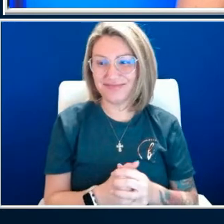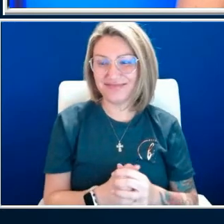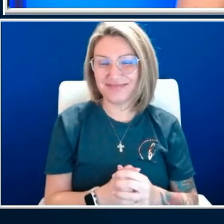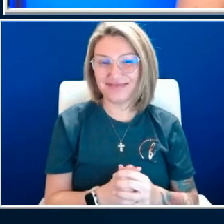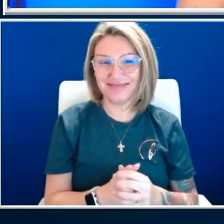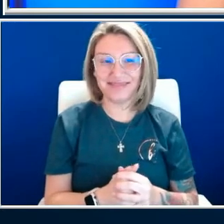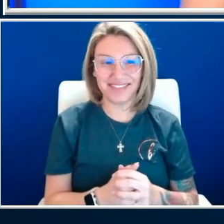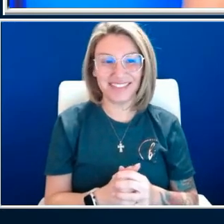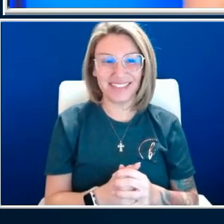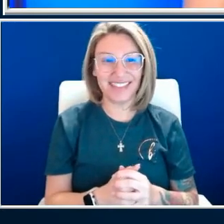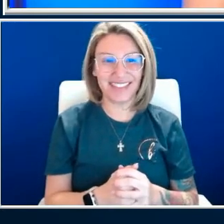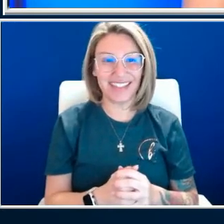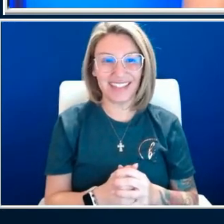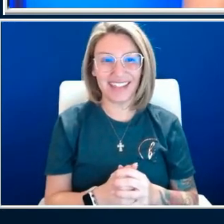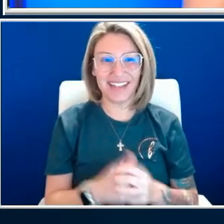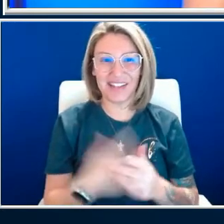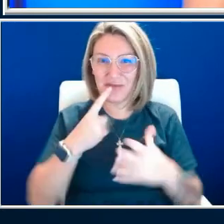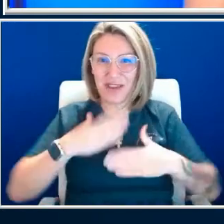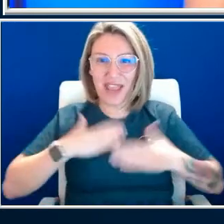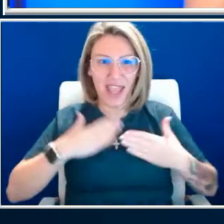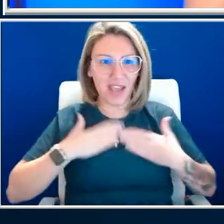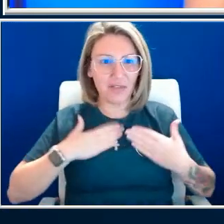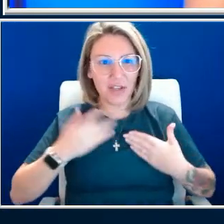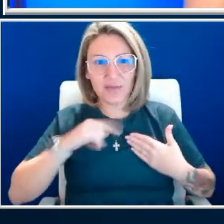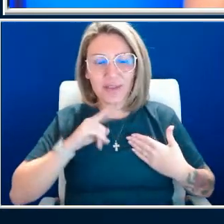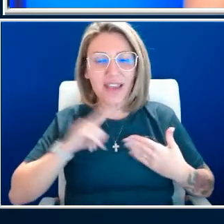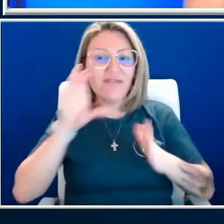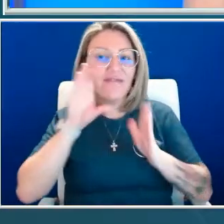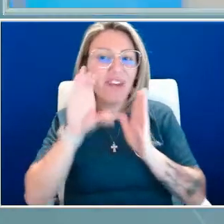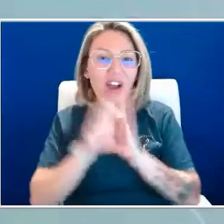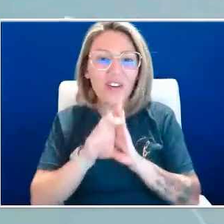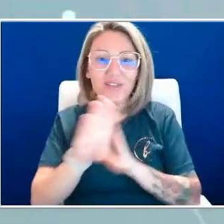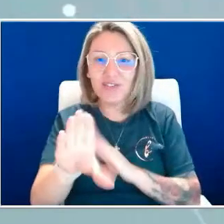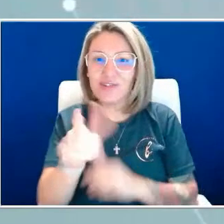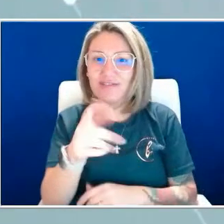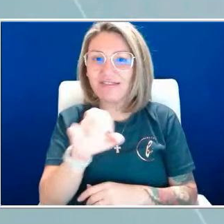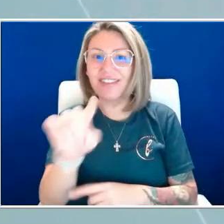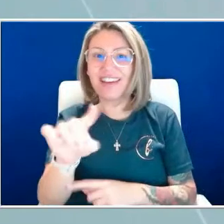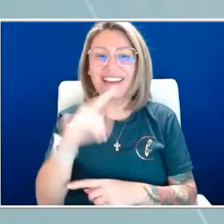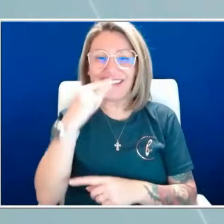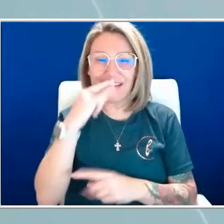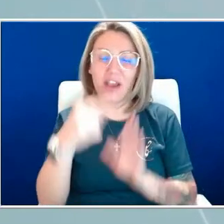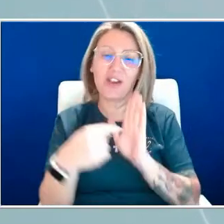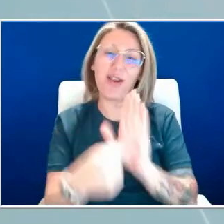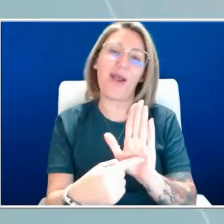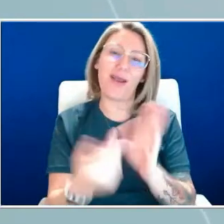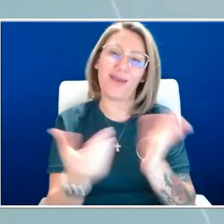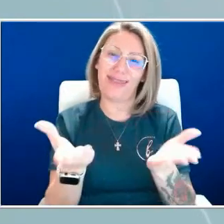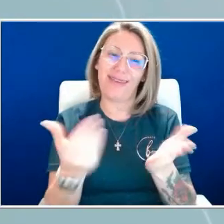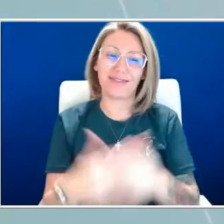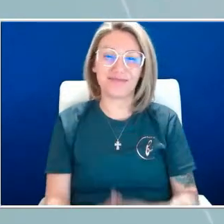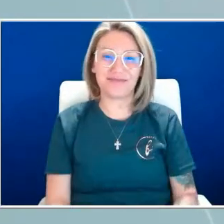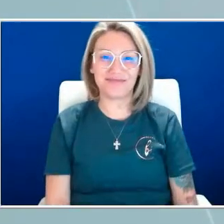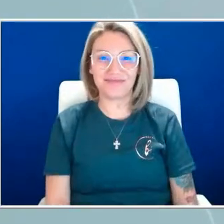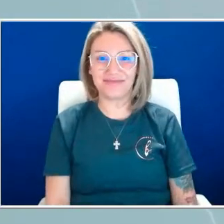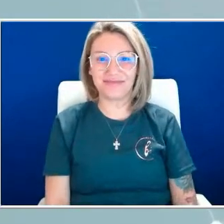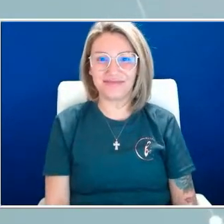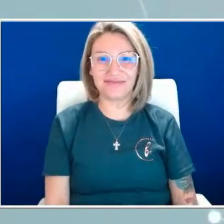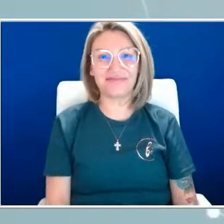We're so happy. Are we going to? Do we have some photos of your grandkids? Are we going to show those photos? There they are. Your pride and joy, I